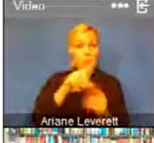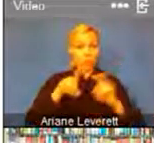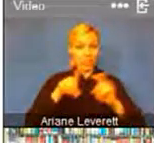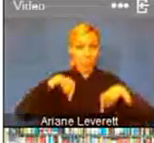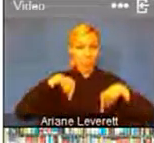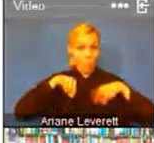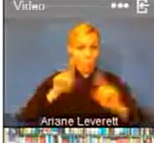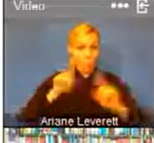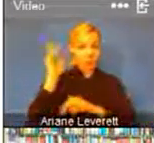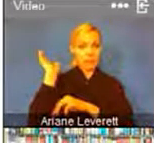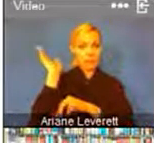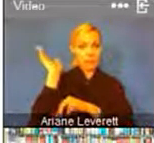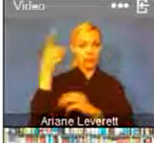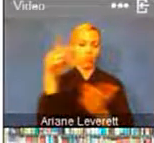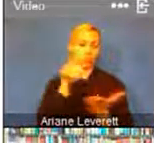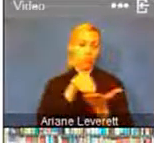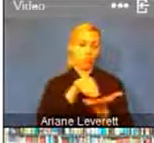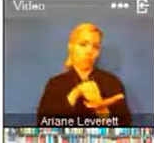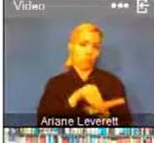at the first slide.